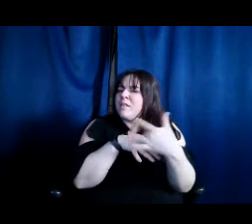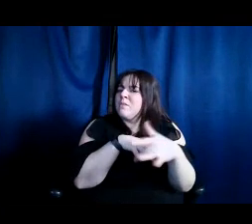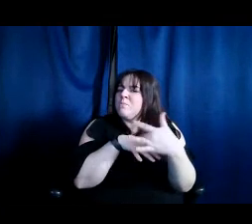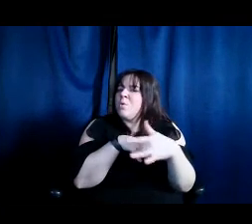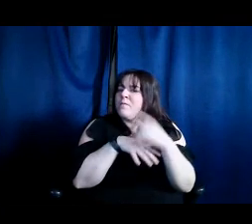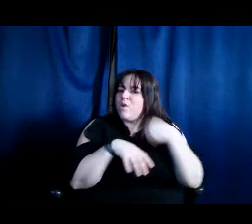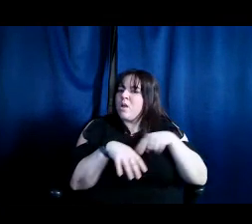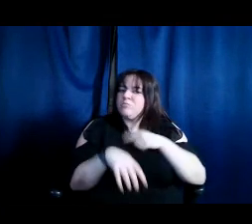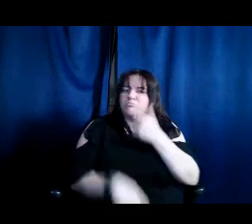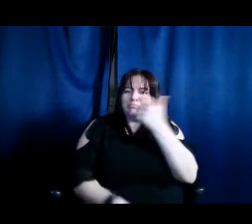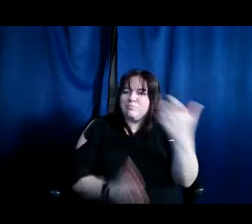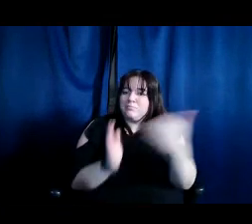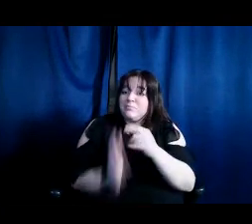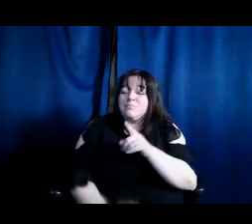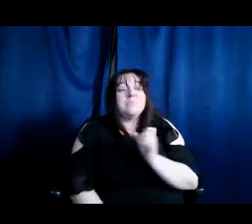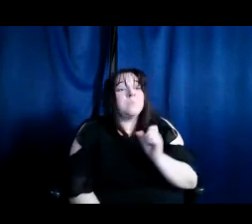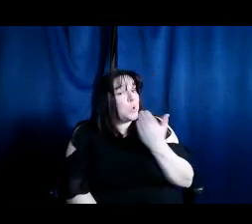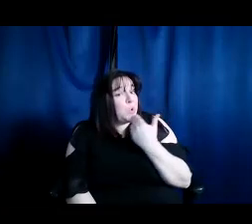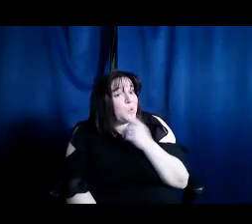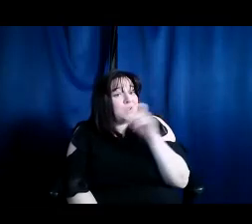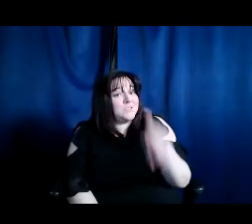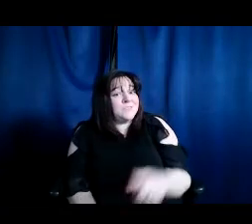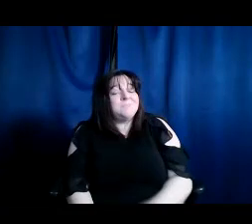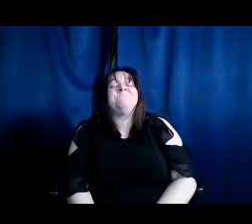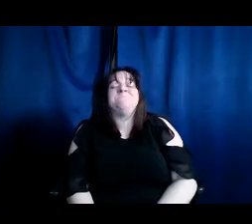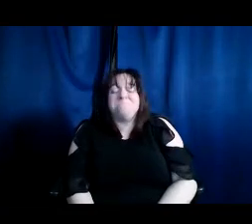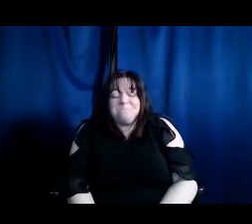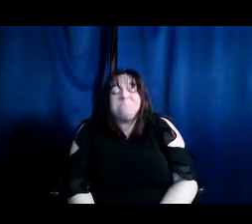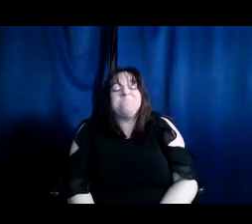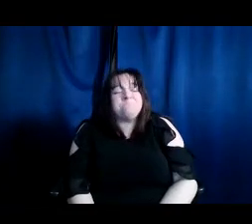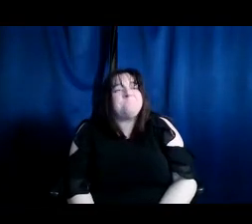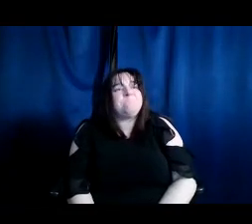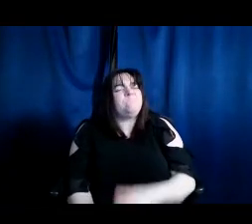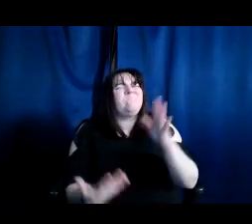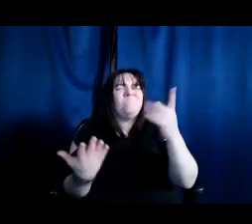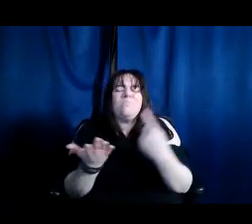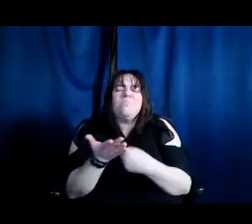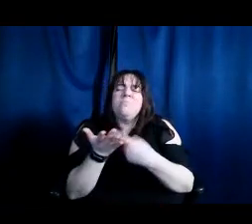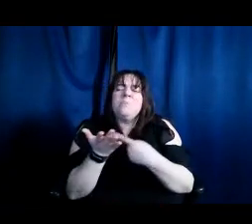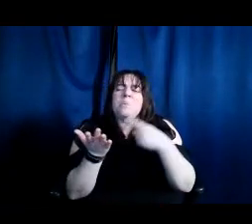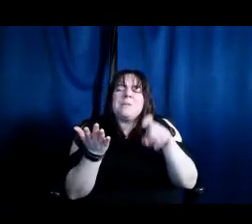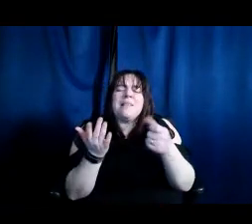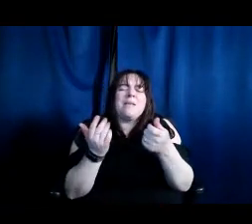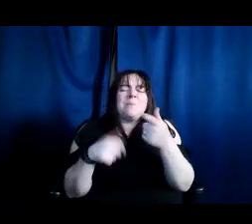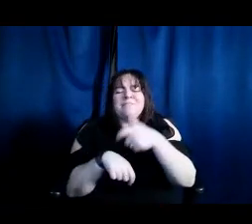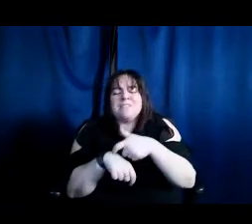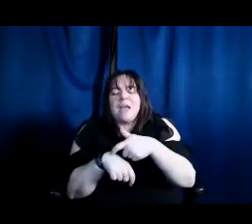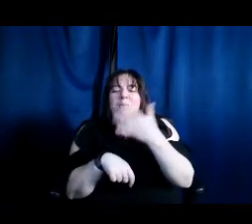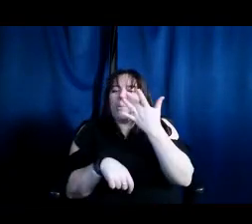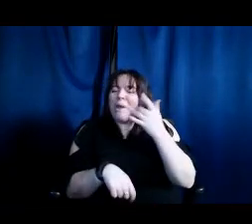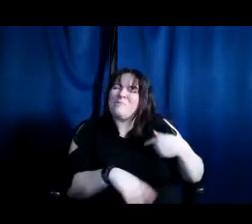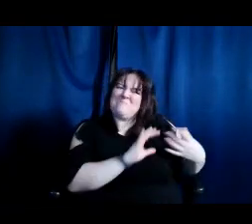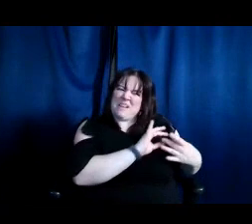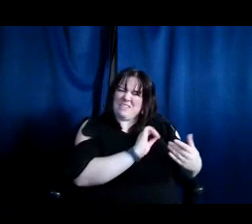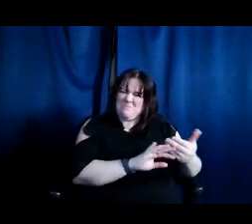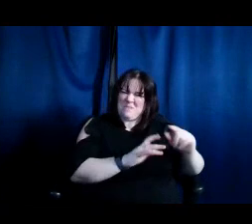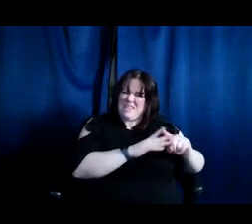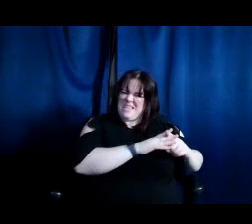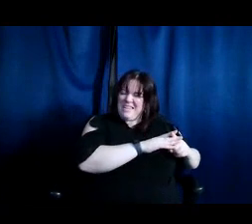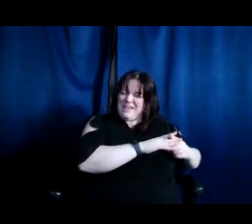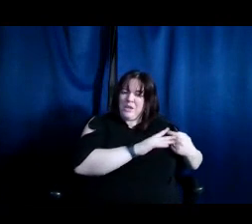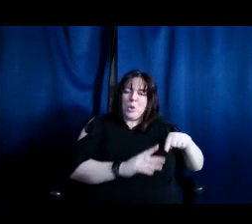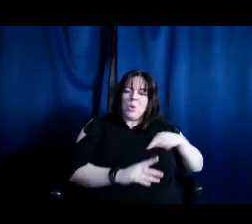Another great question, Alanna. It sometimes takes a little bit because, as we mentioned at the beginning, we